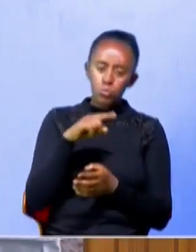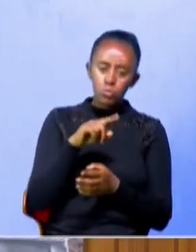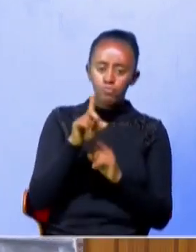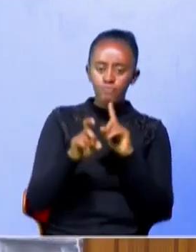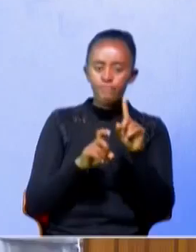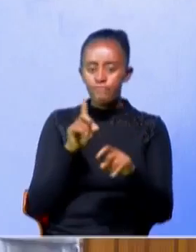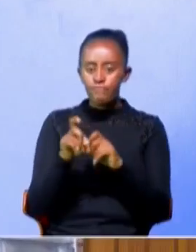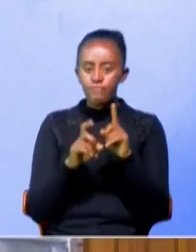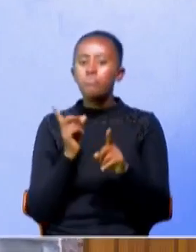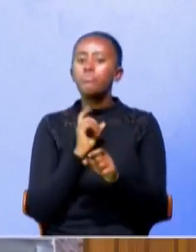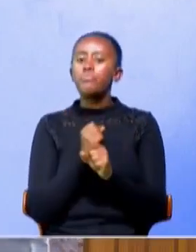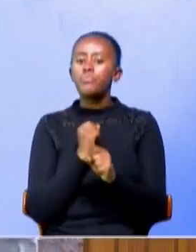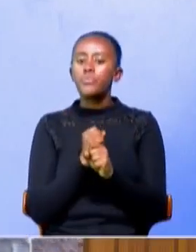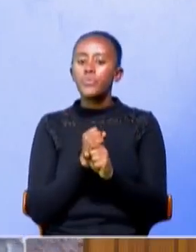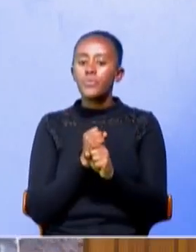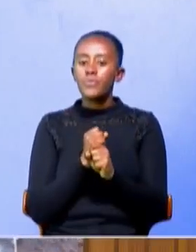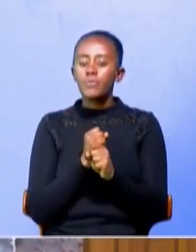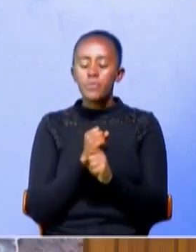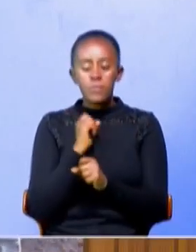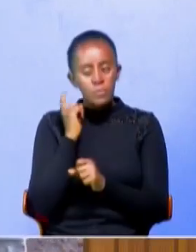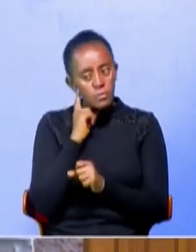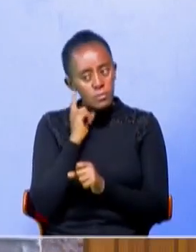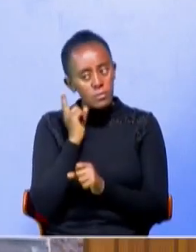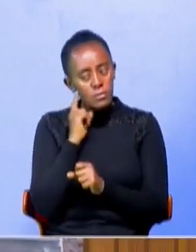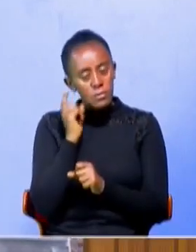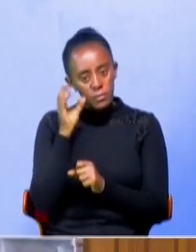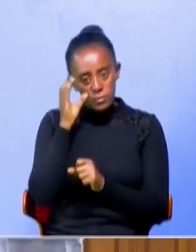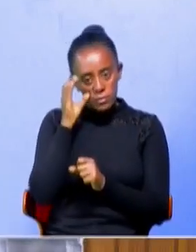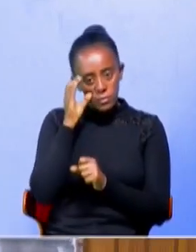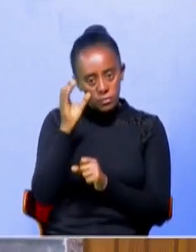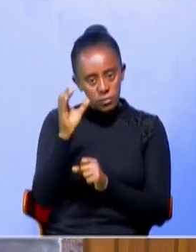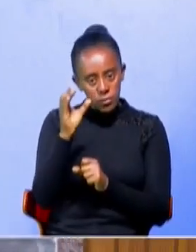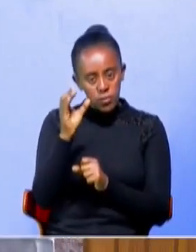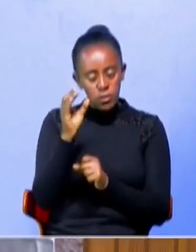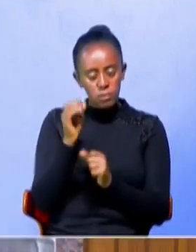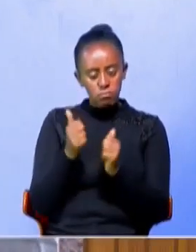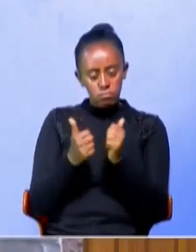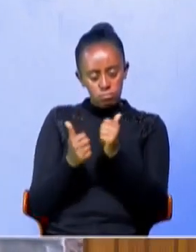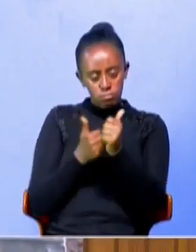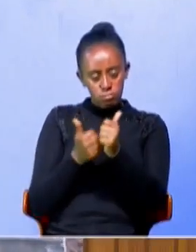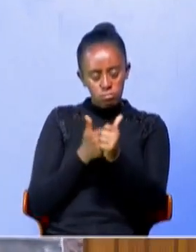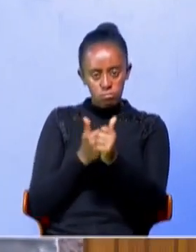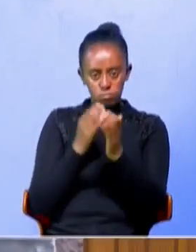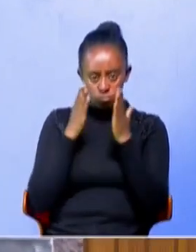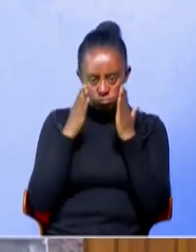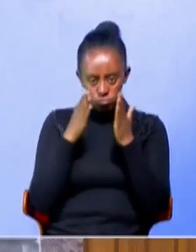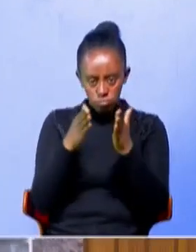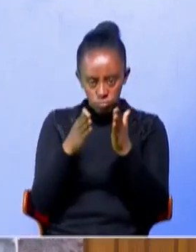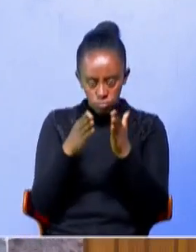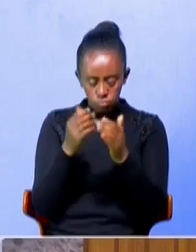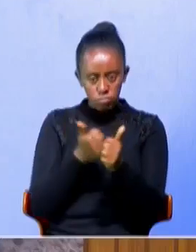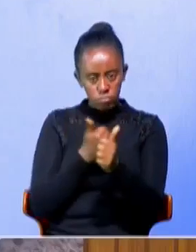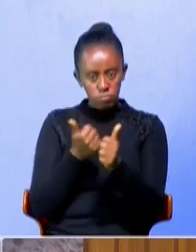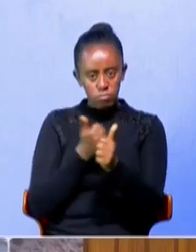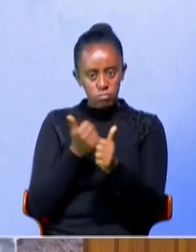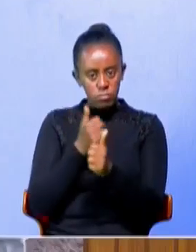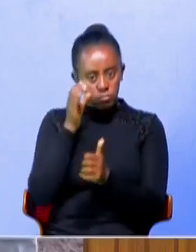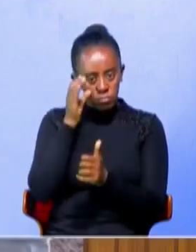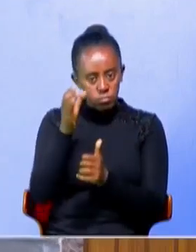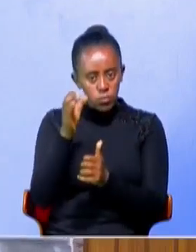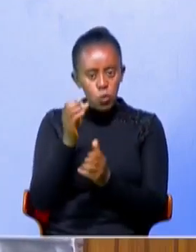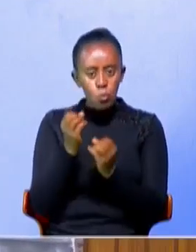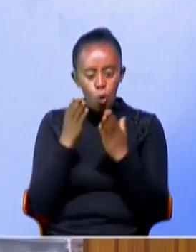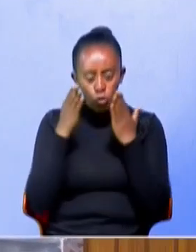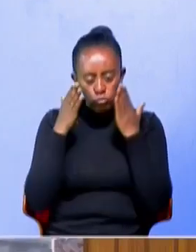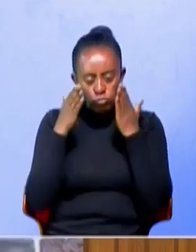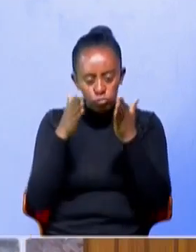what do you do? You have to listen to him or her attentively. Yeah, attentively. To give more